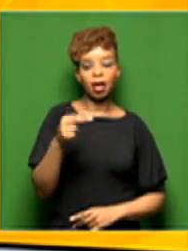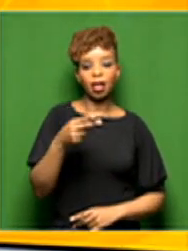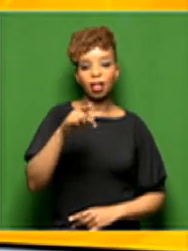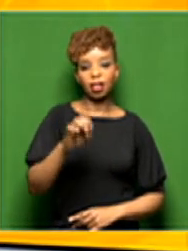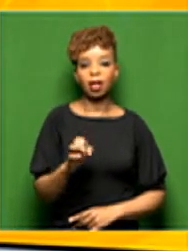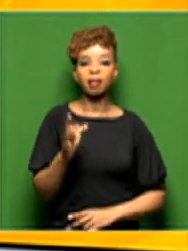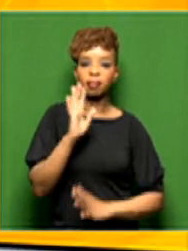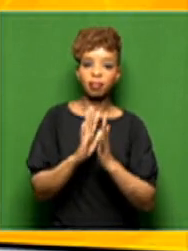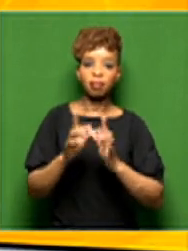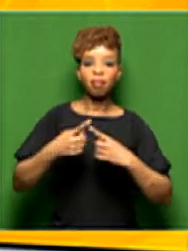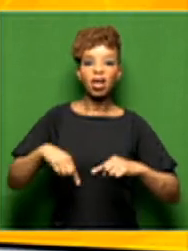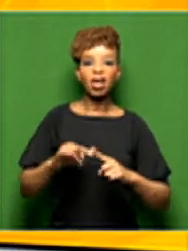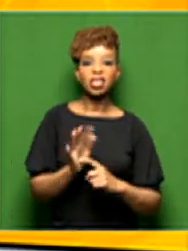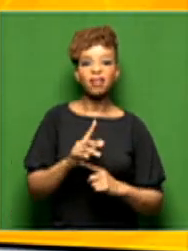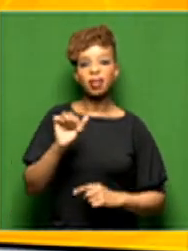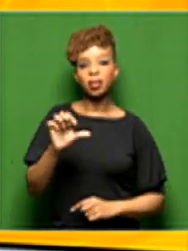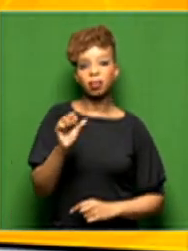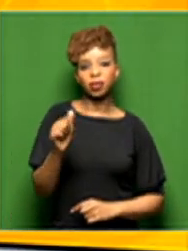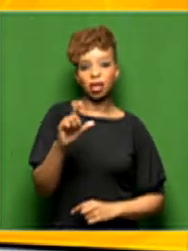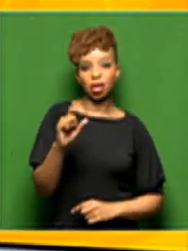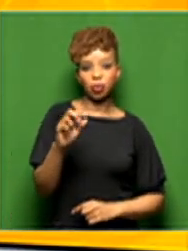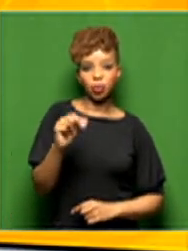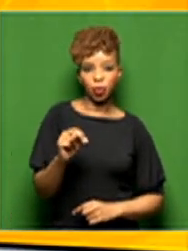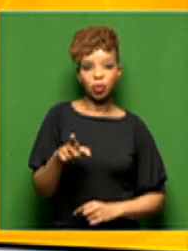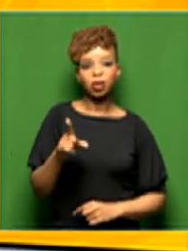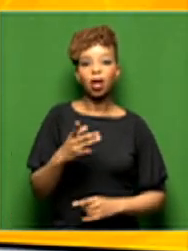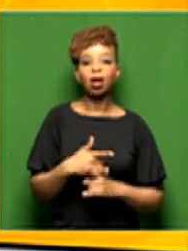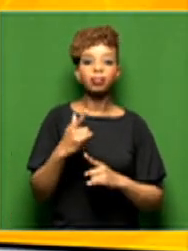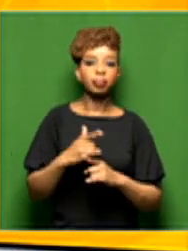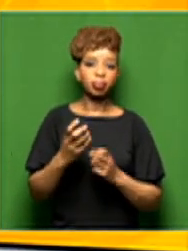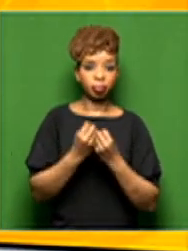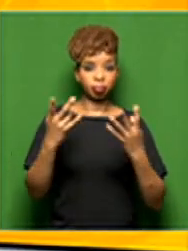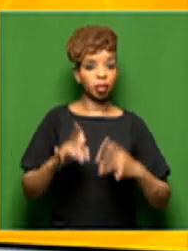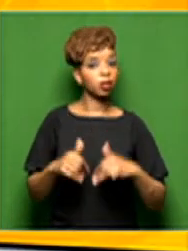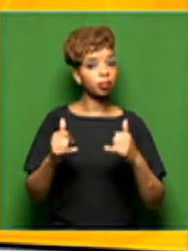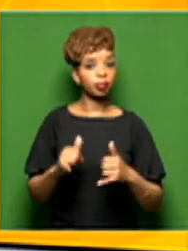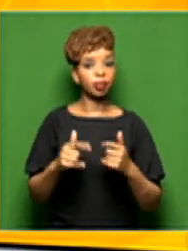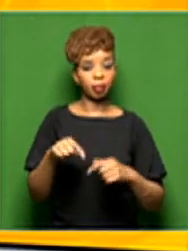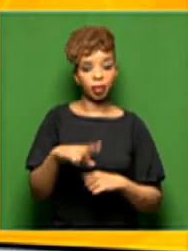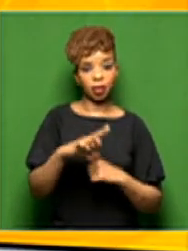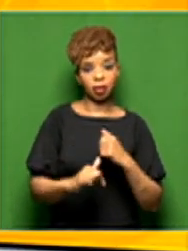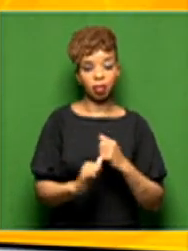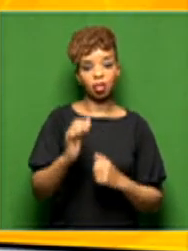show at the Boca Fashion Film Lifestyle Festival, as well as the South African Independent Film Festival this month. Let's take a quick